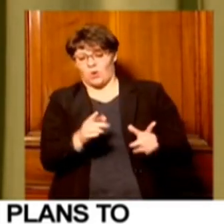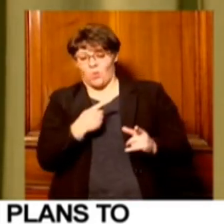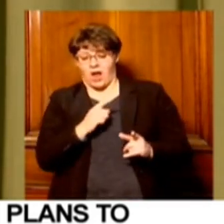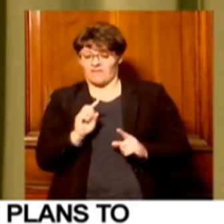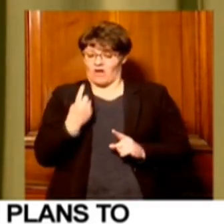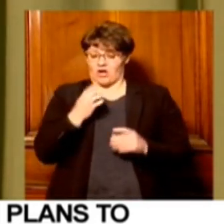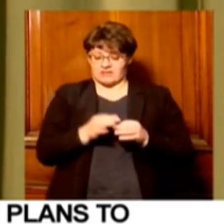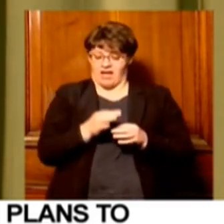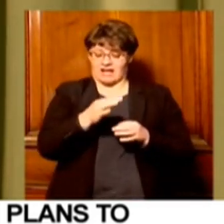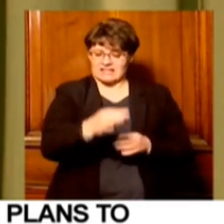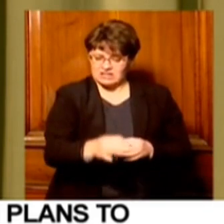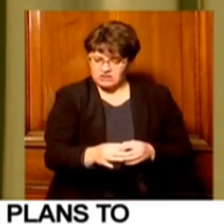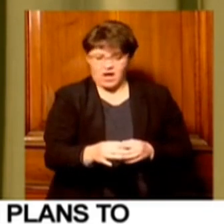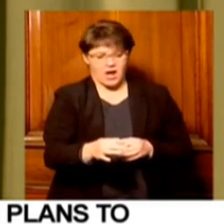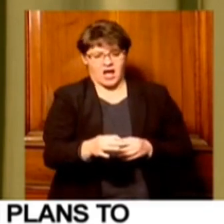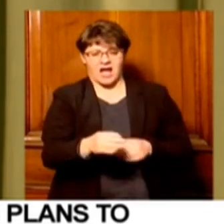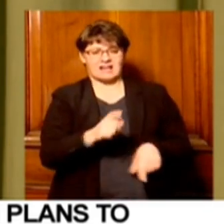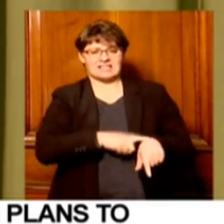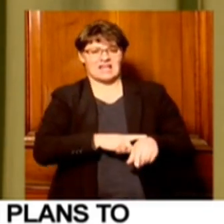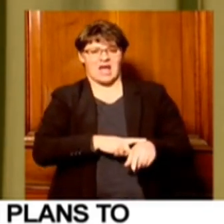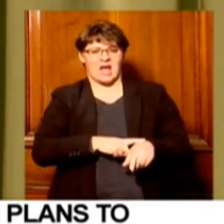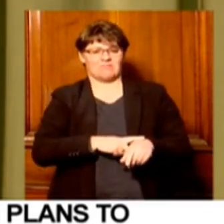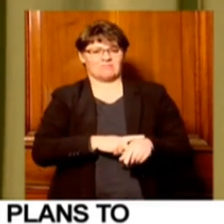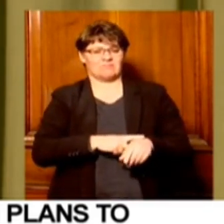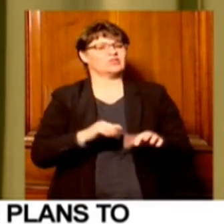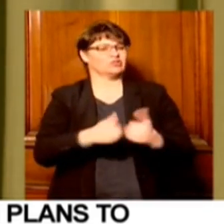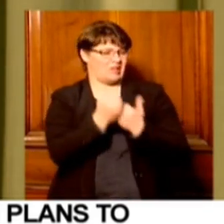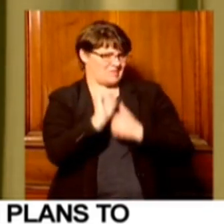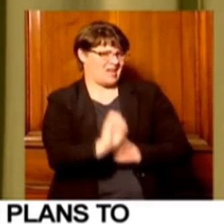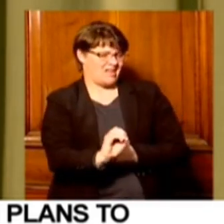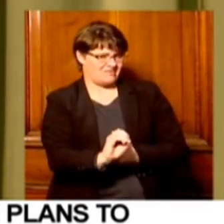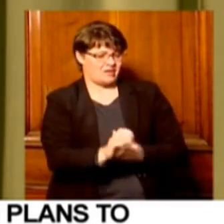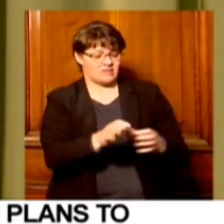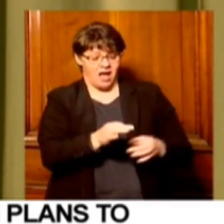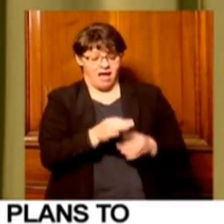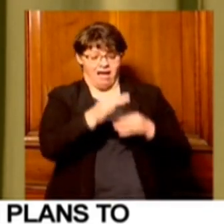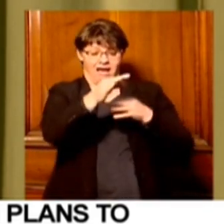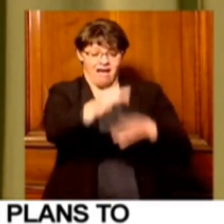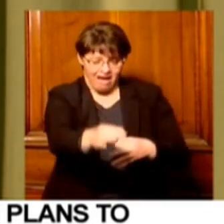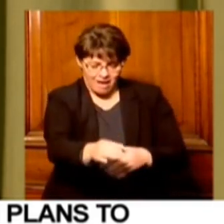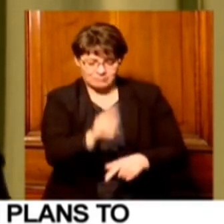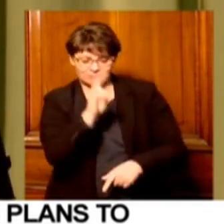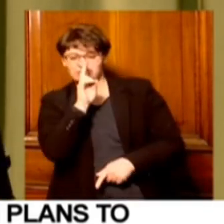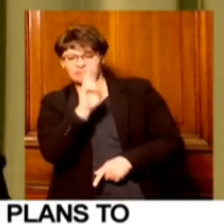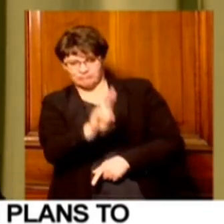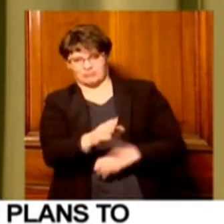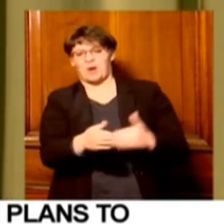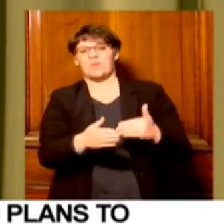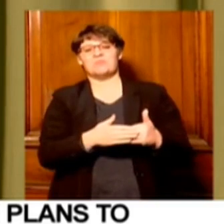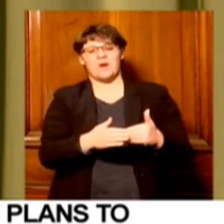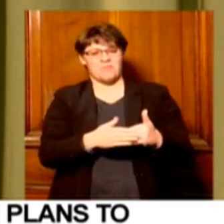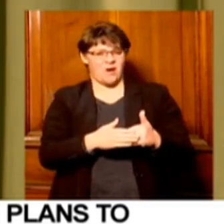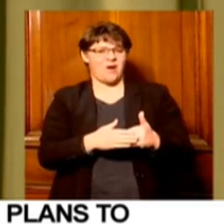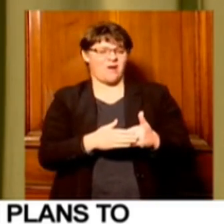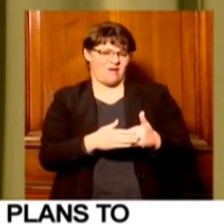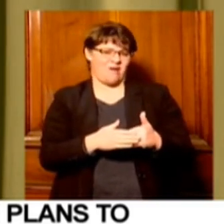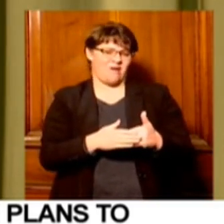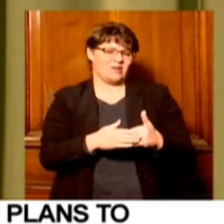extension till now, there's been a number of challenges with our DLTCs, or the driver's license